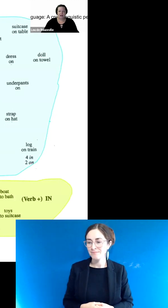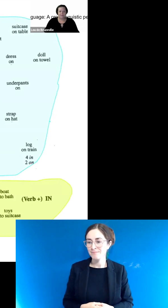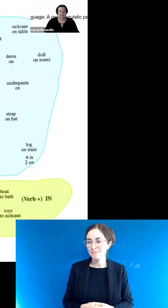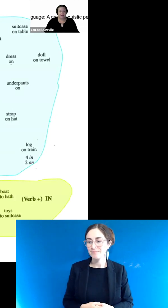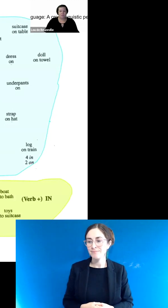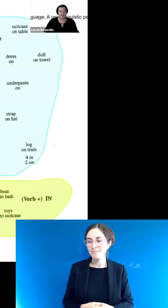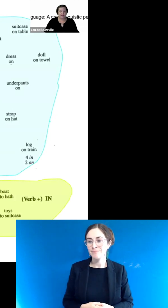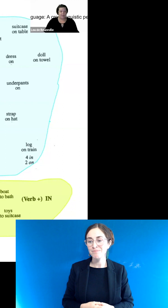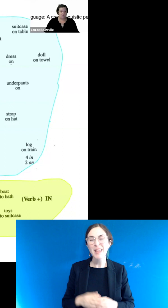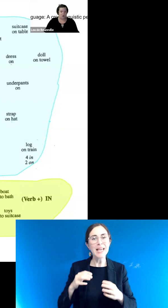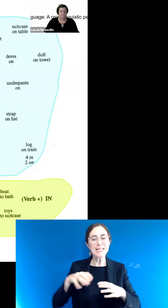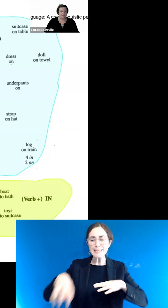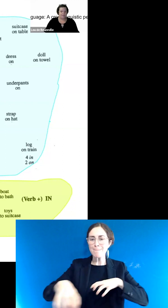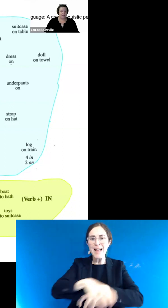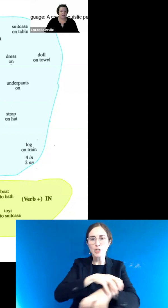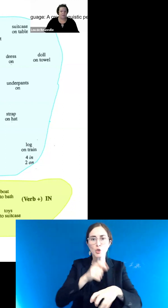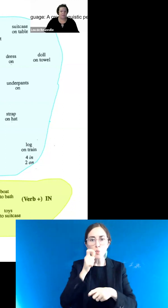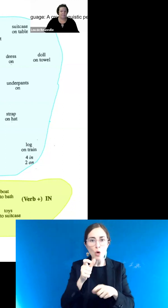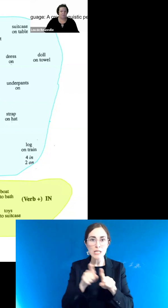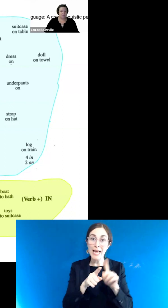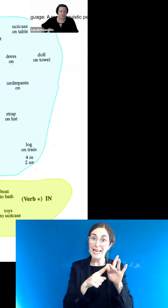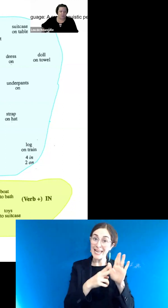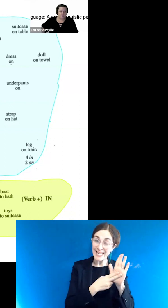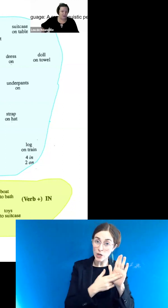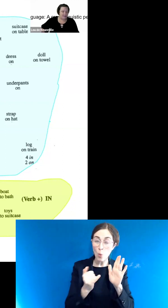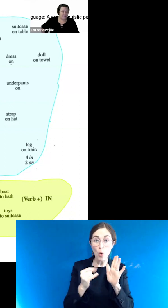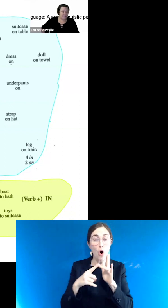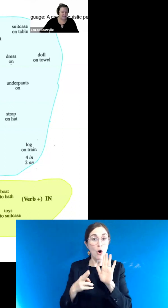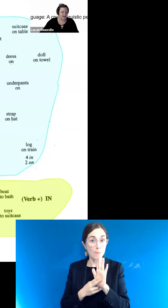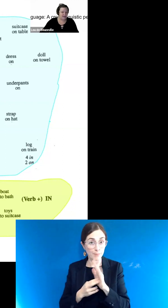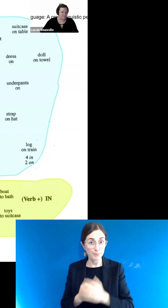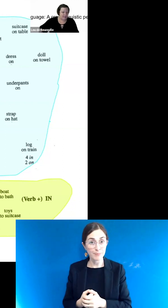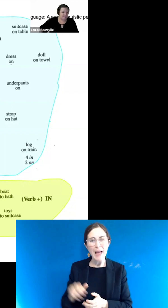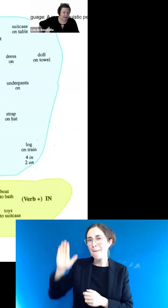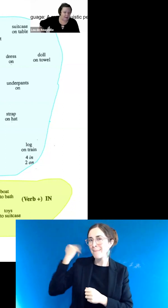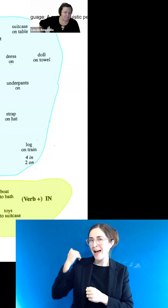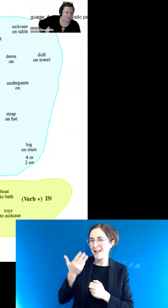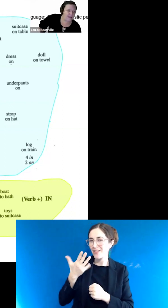things like spatial words like in or on. So they did some research in the 90s